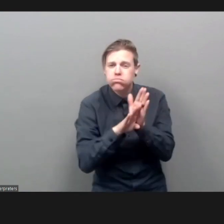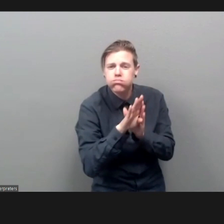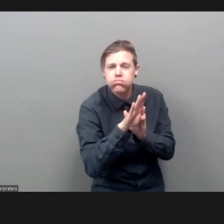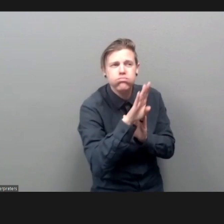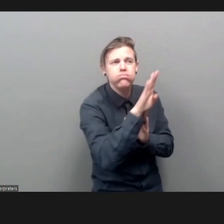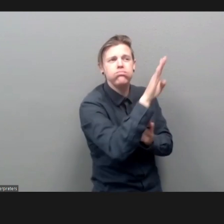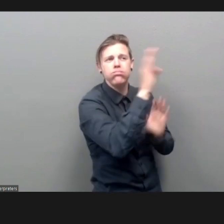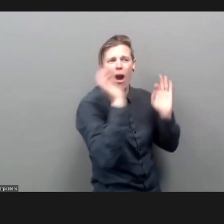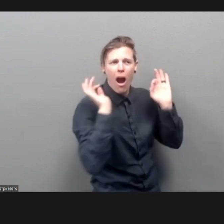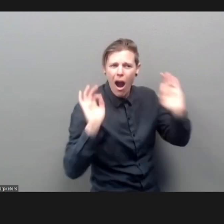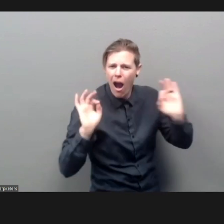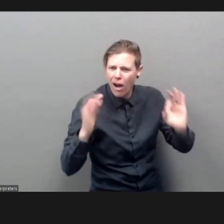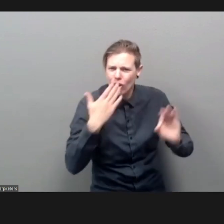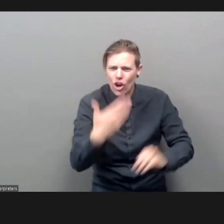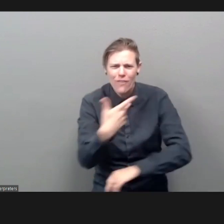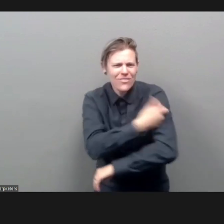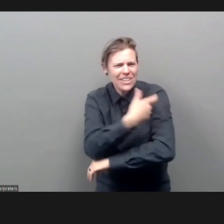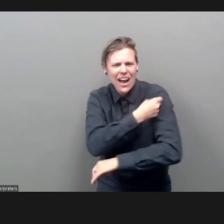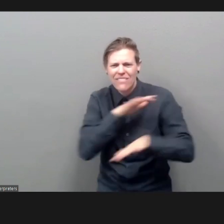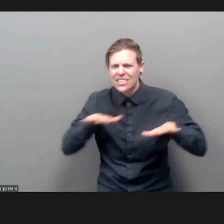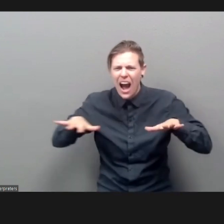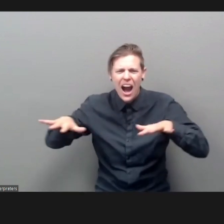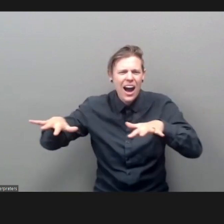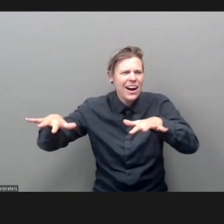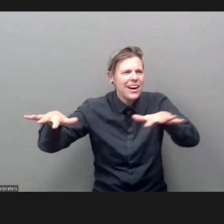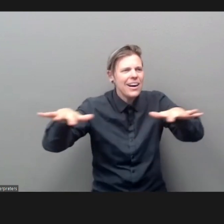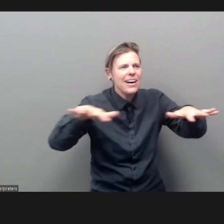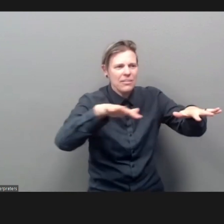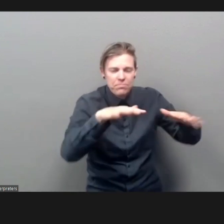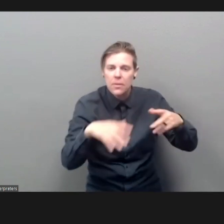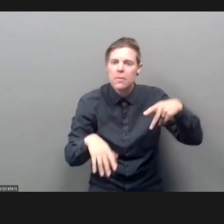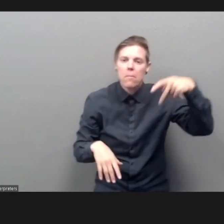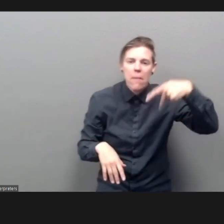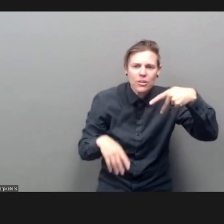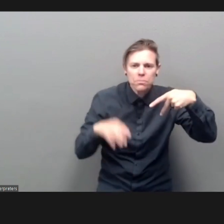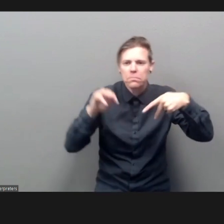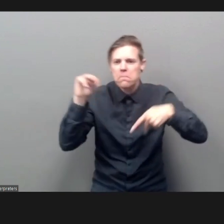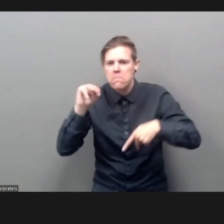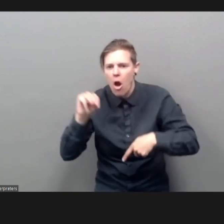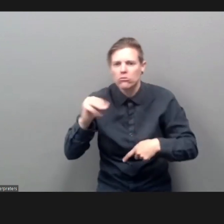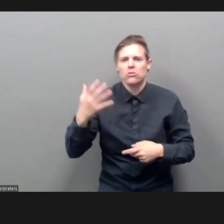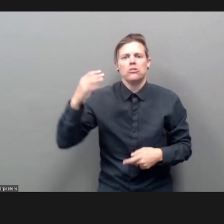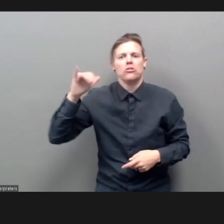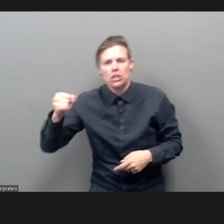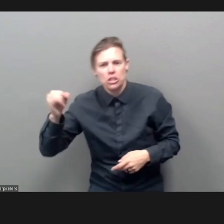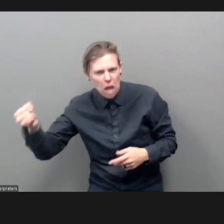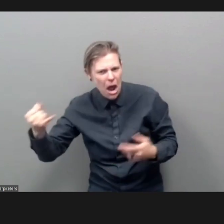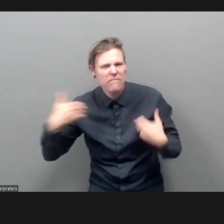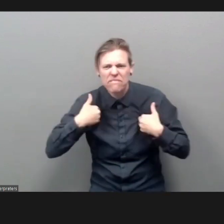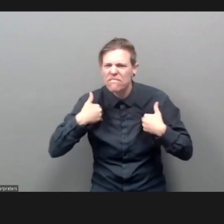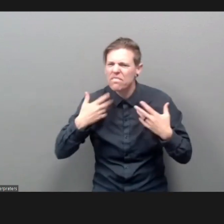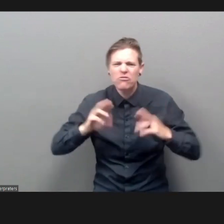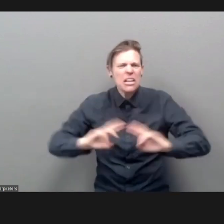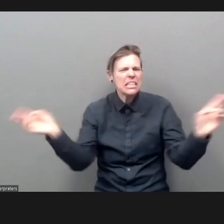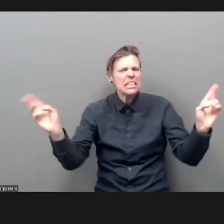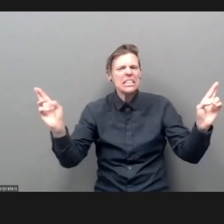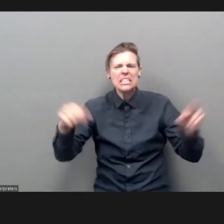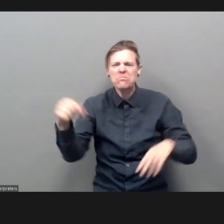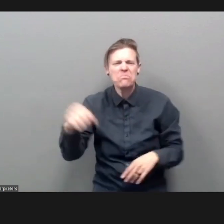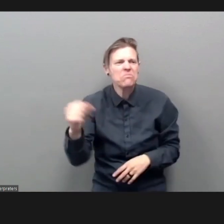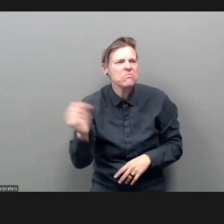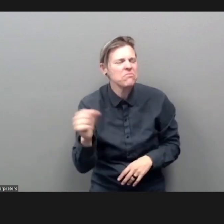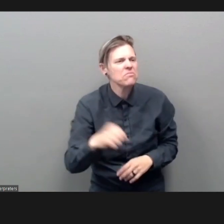if it was Pfizer or Moderna, 1 dose if it was Johnson & Johnson. Because we were so